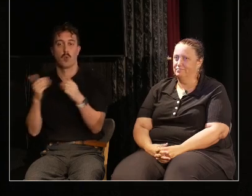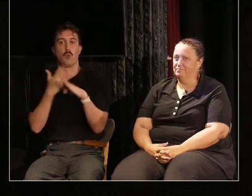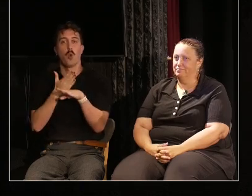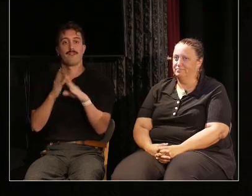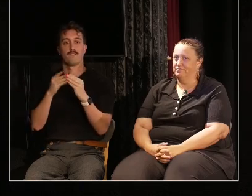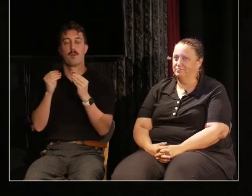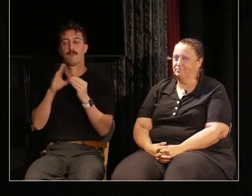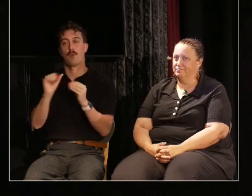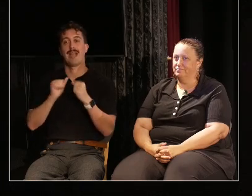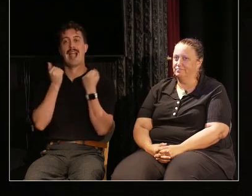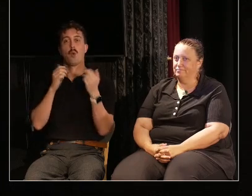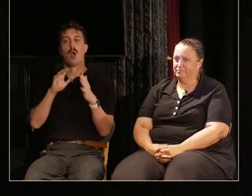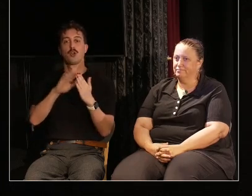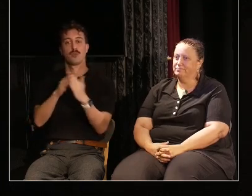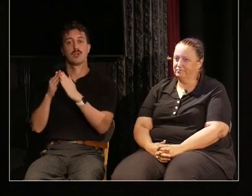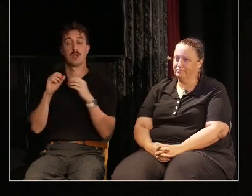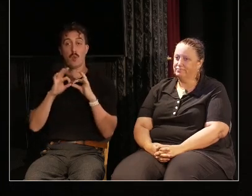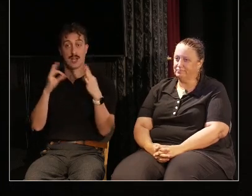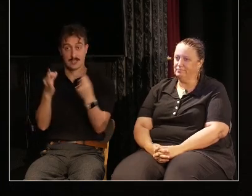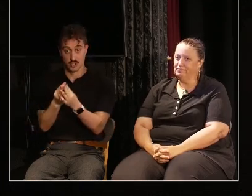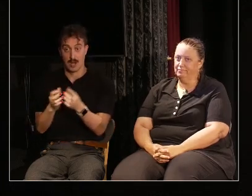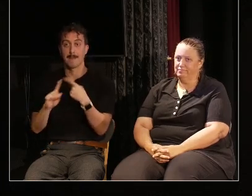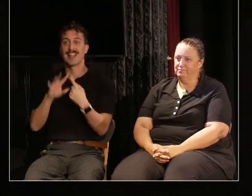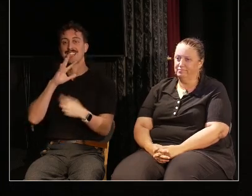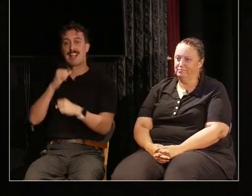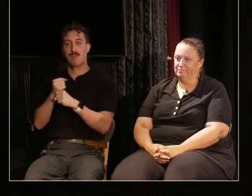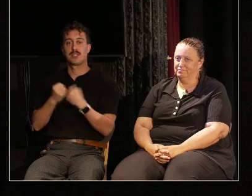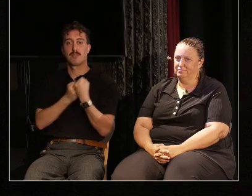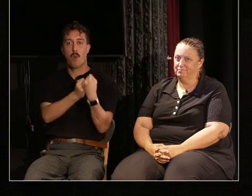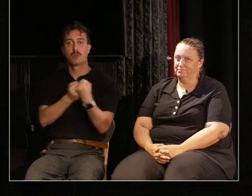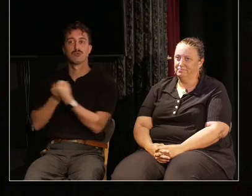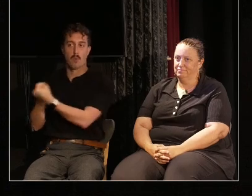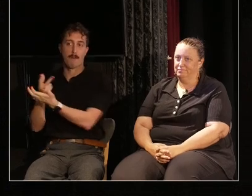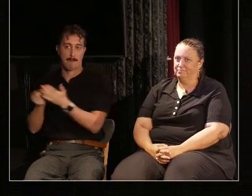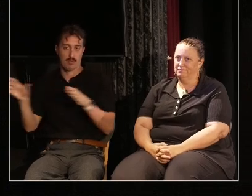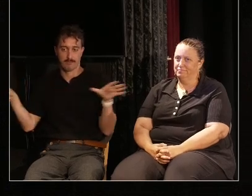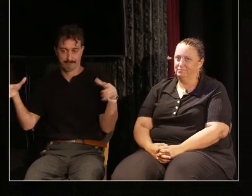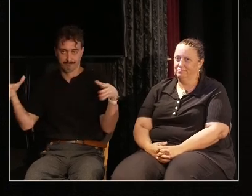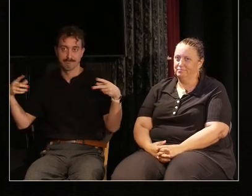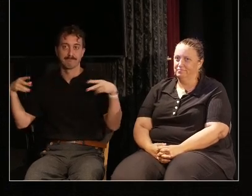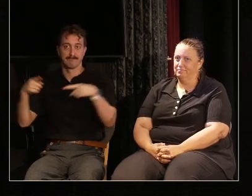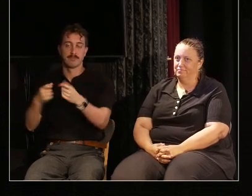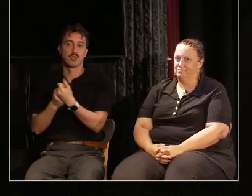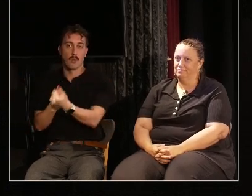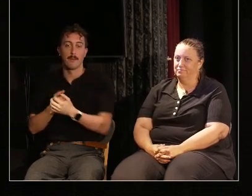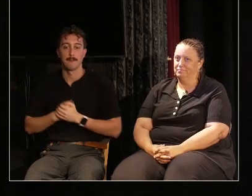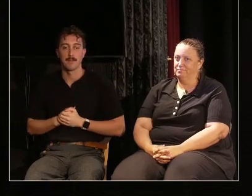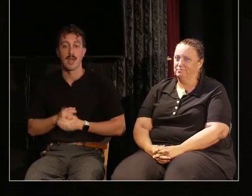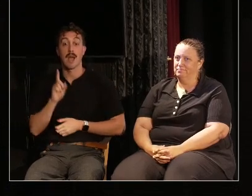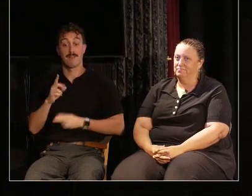by bipartisan commitments across government. But for me as a person living with HIV during this period, it's been incredibly